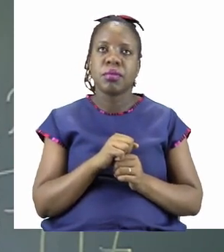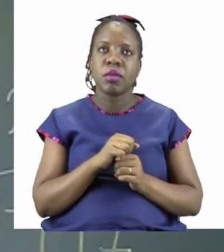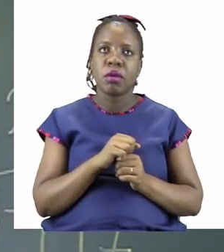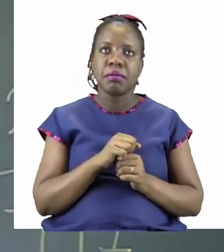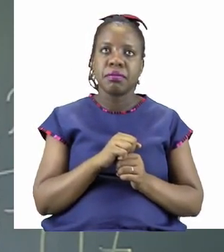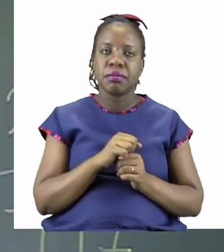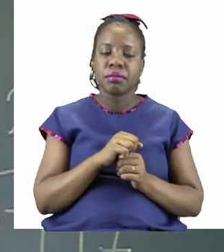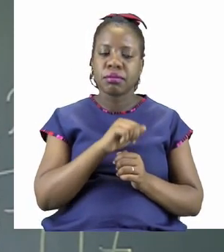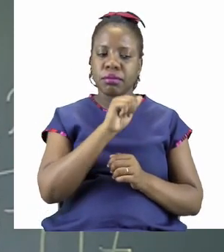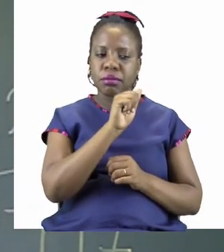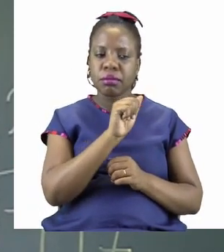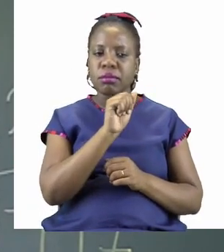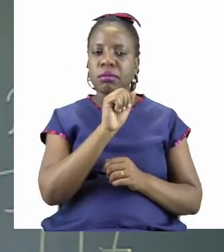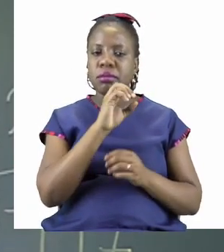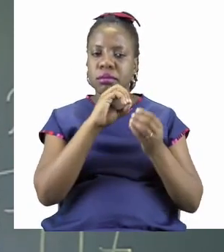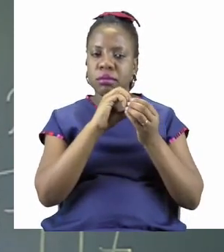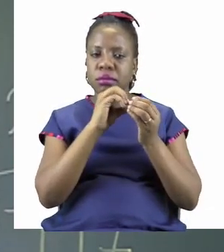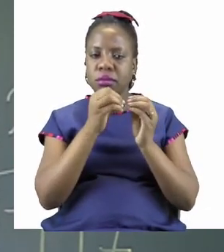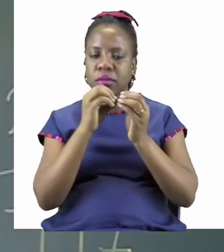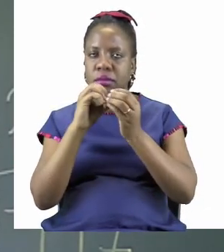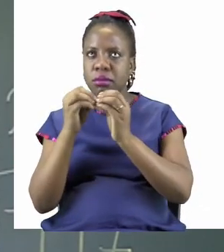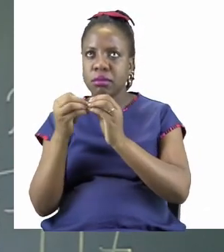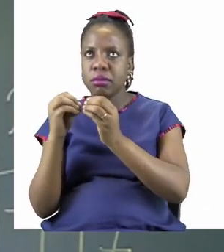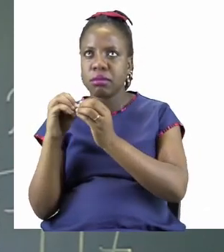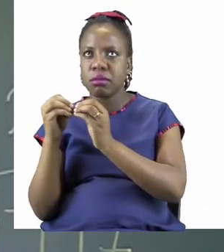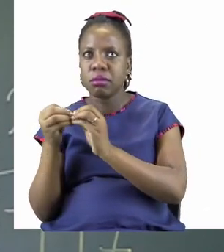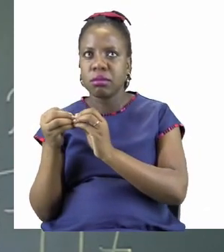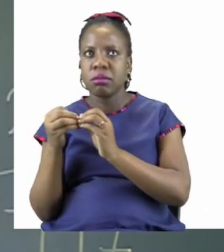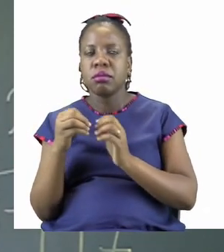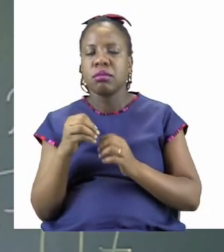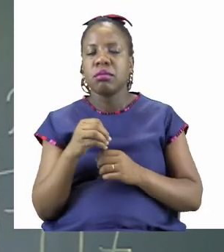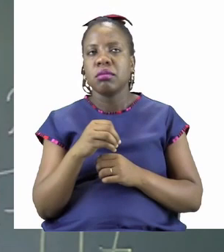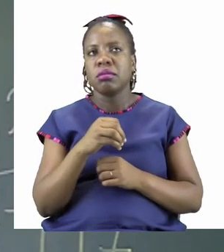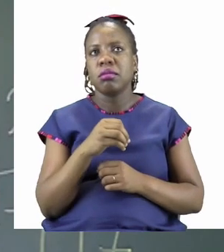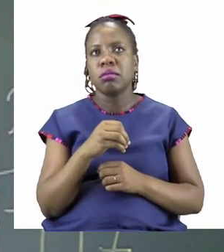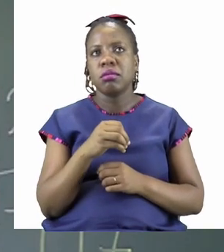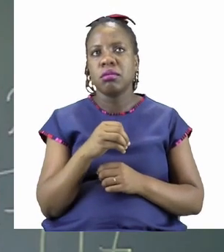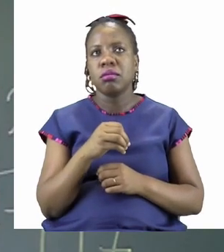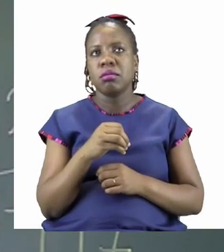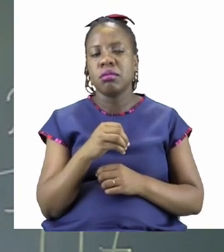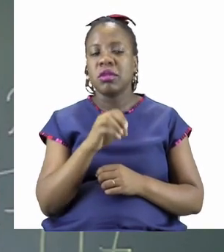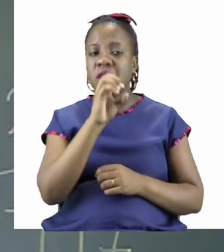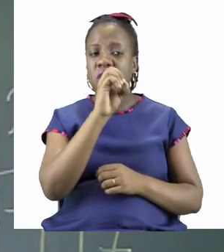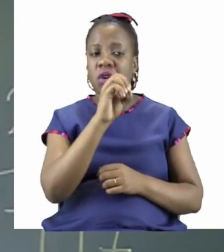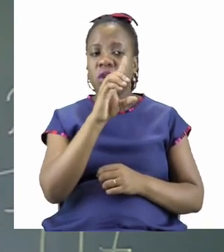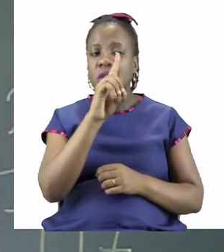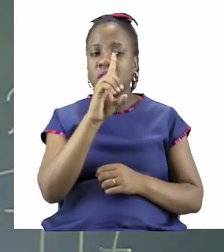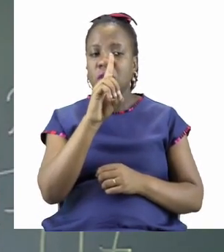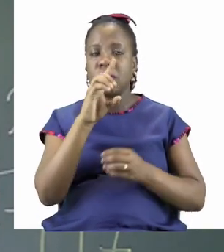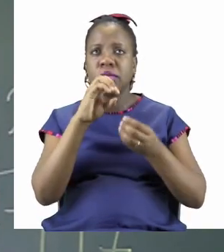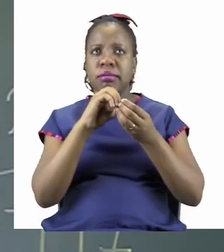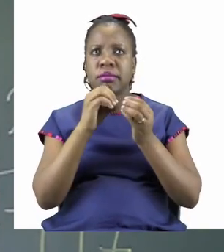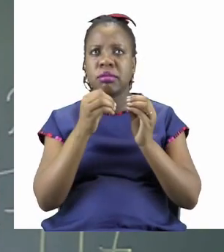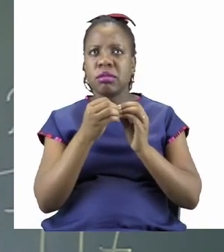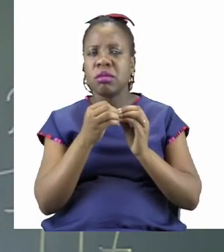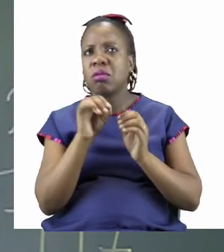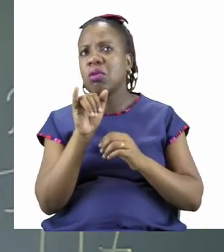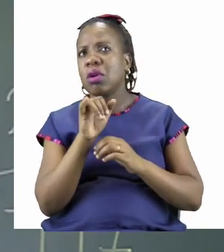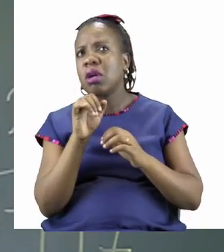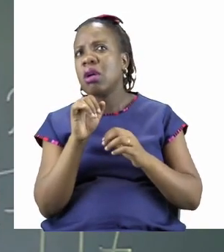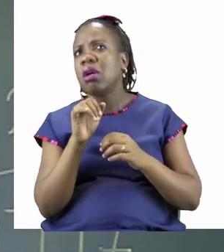group of numbers, and here you will see that our odd numbers is the number 231,